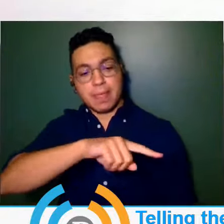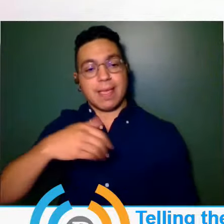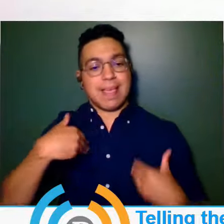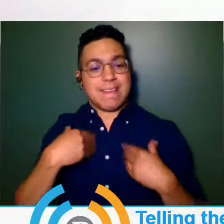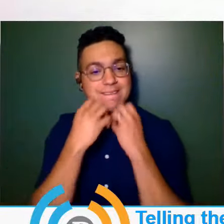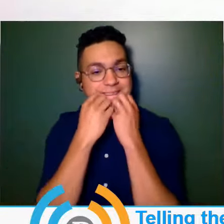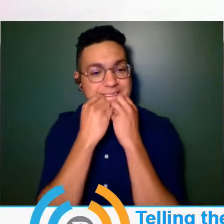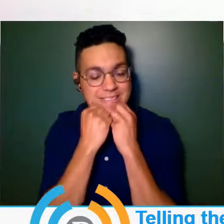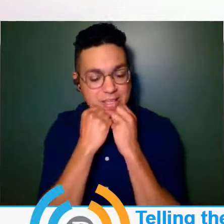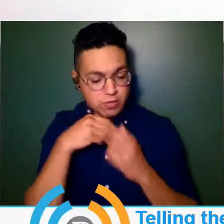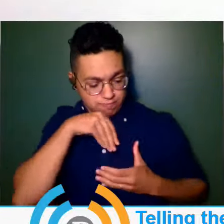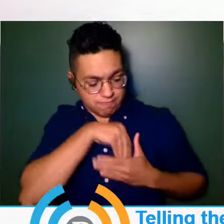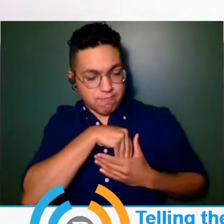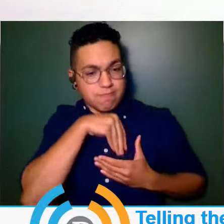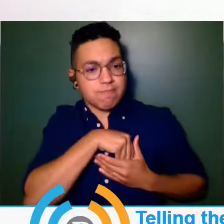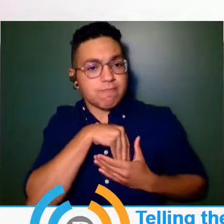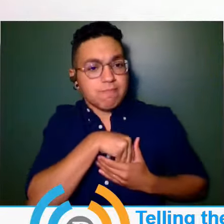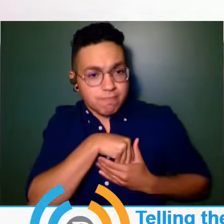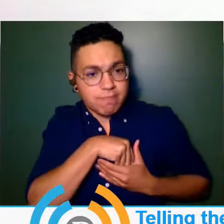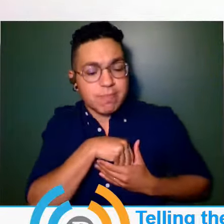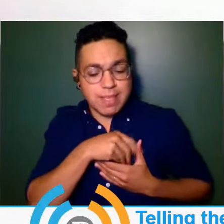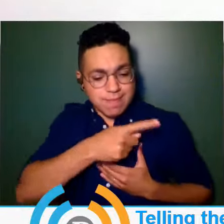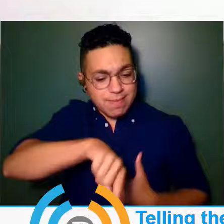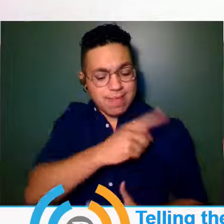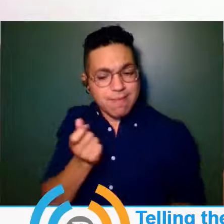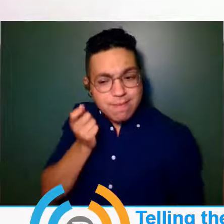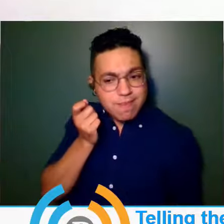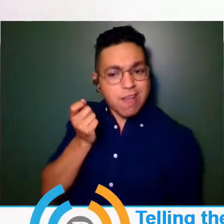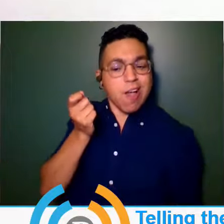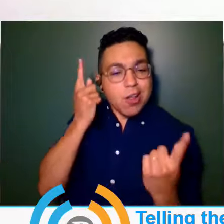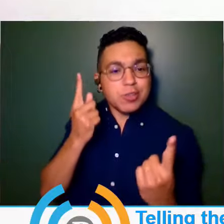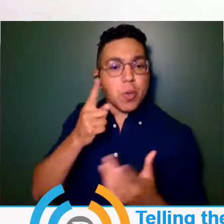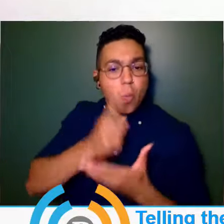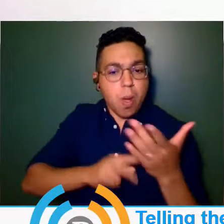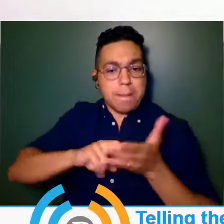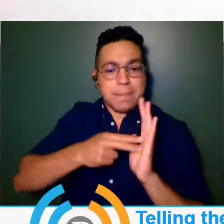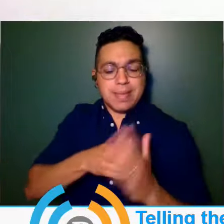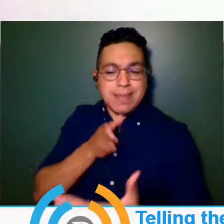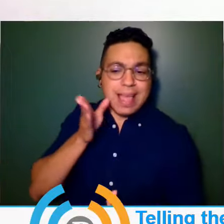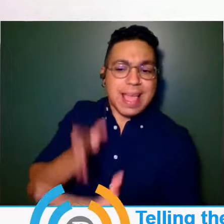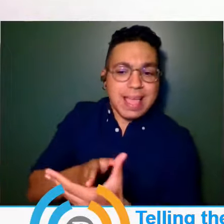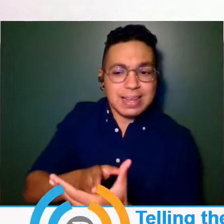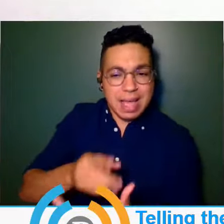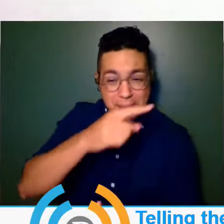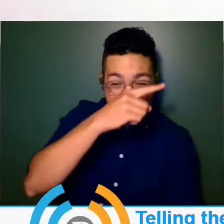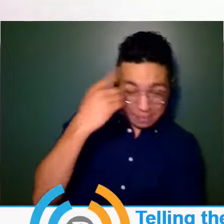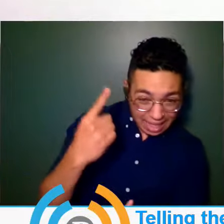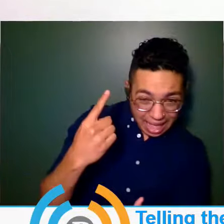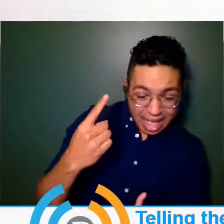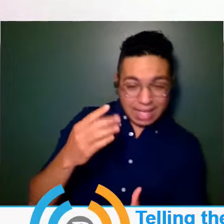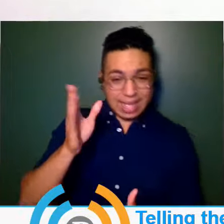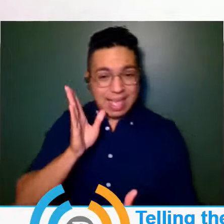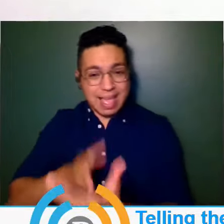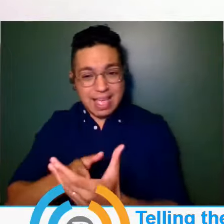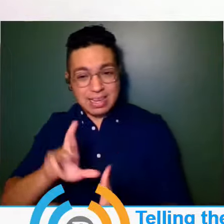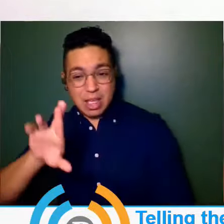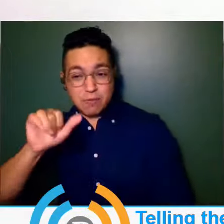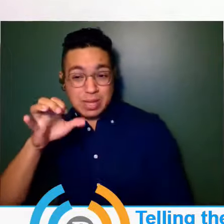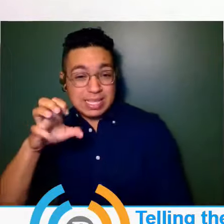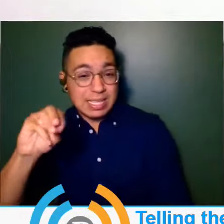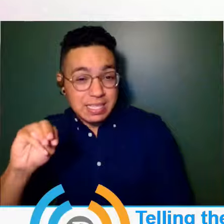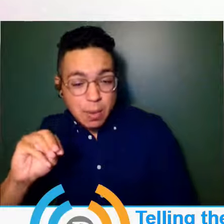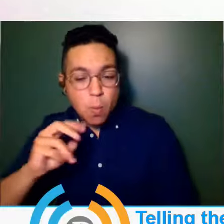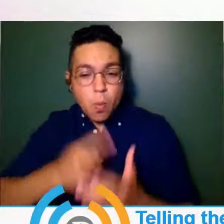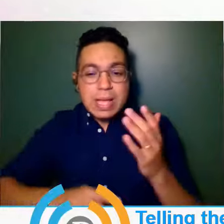and understand what anti-Blackness and anti-racism means. And so receiving